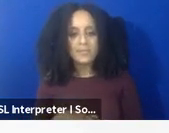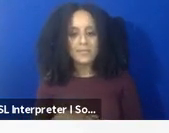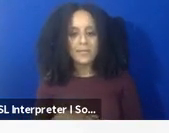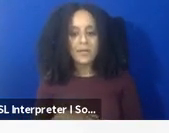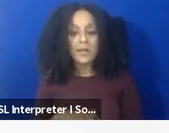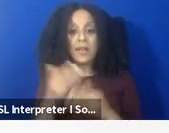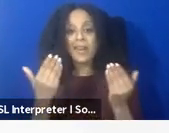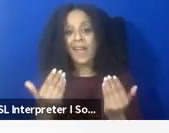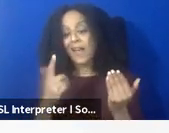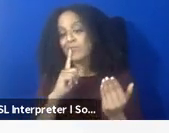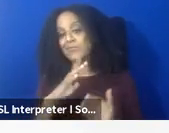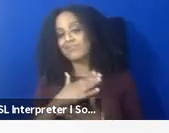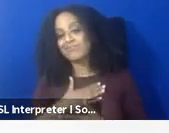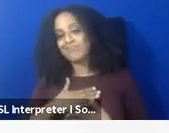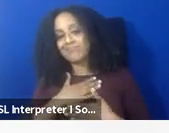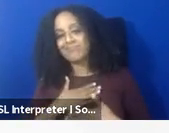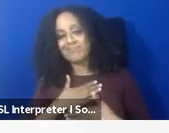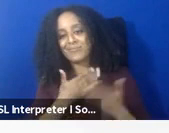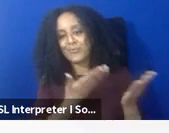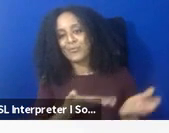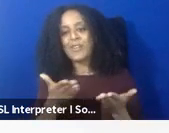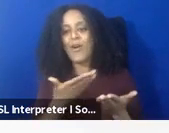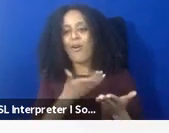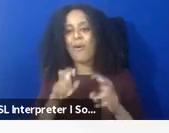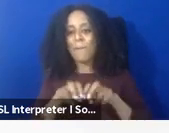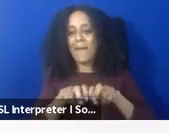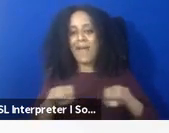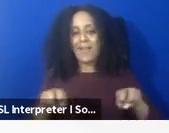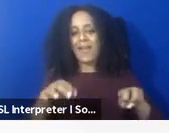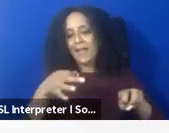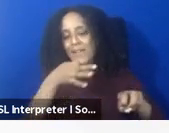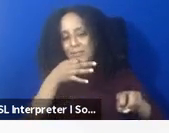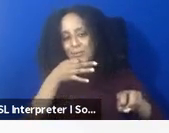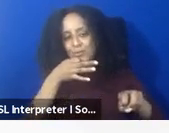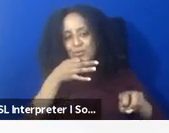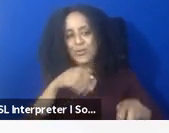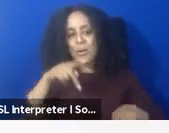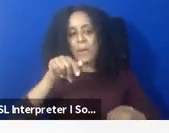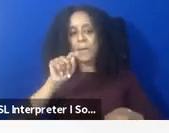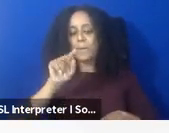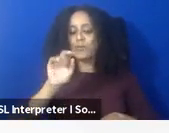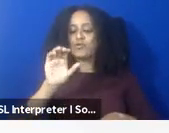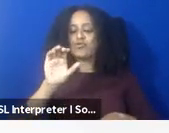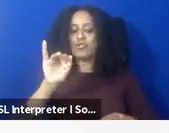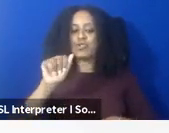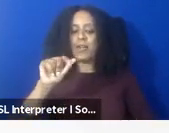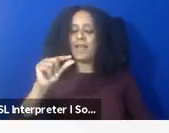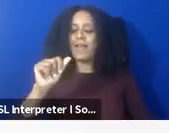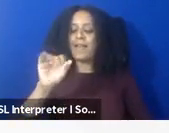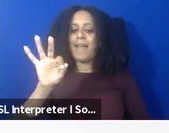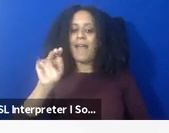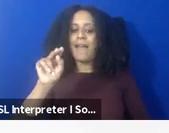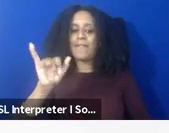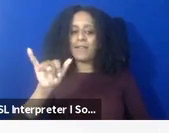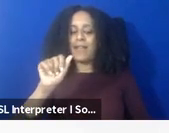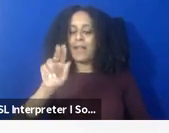I'm so pleased to present our expert panel, Dr. Patricia Gaffney, AUD. She is a professor of audiology